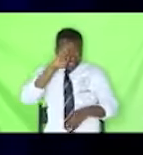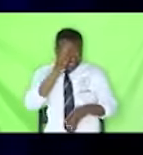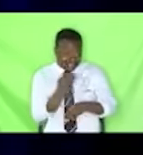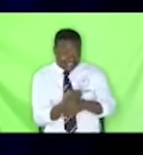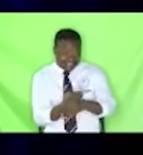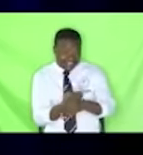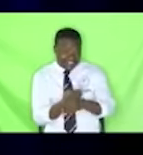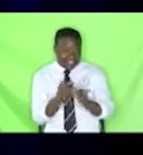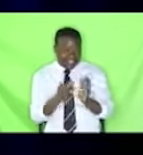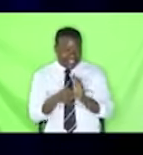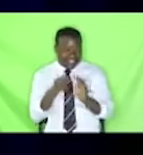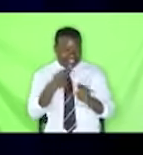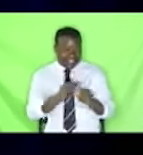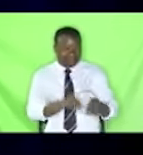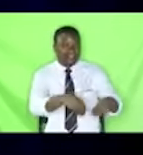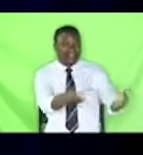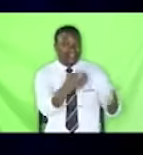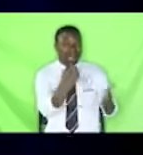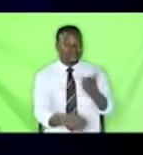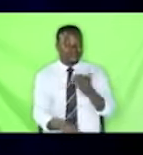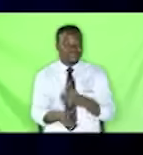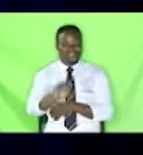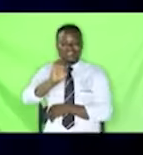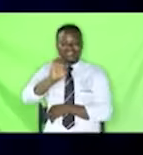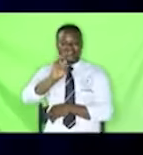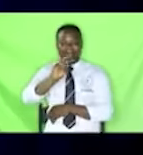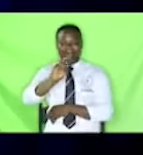and will call him Emmanuel.